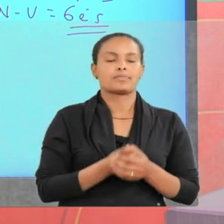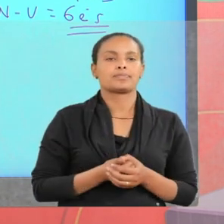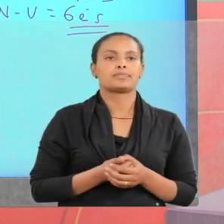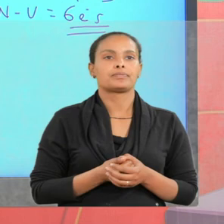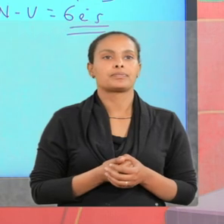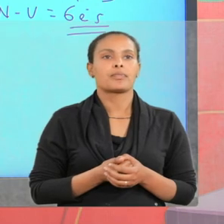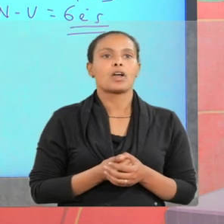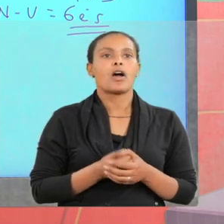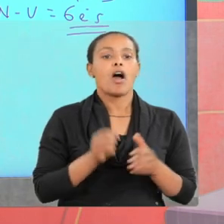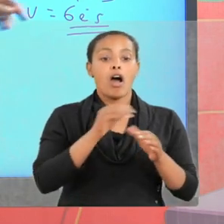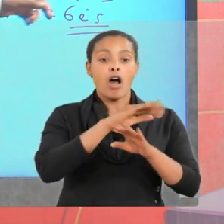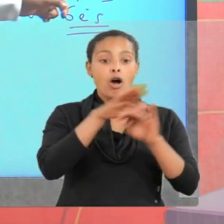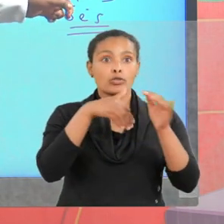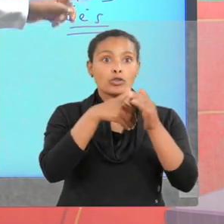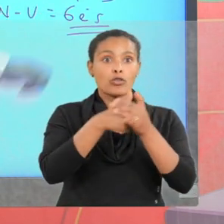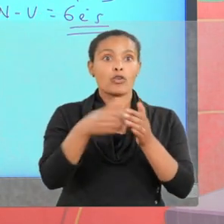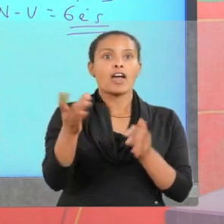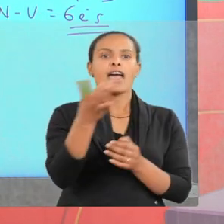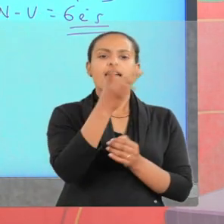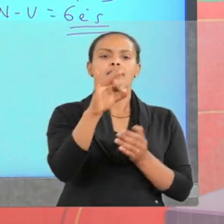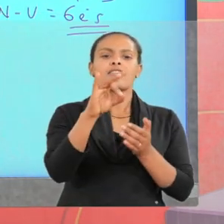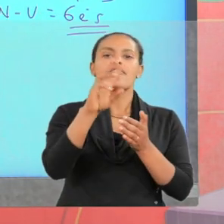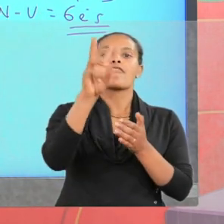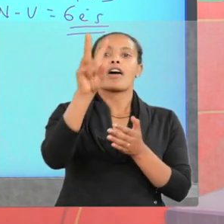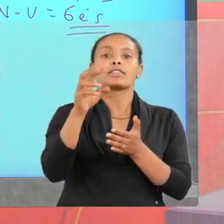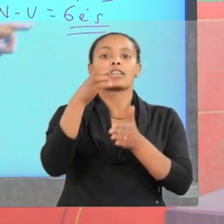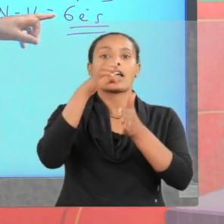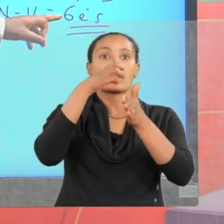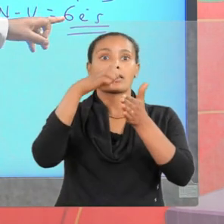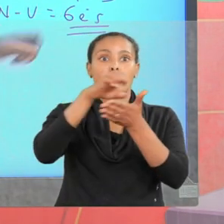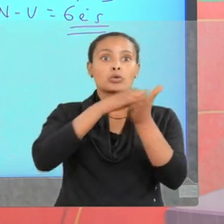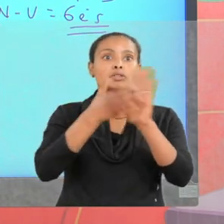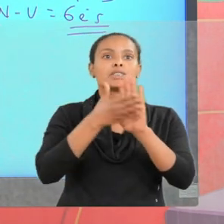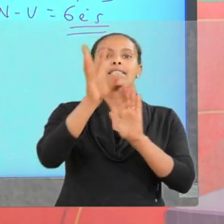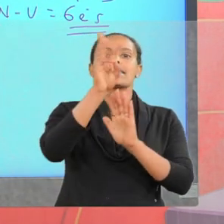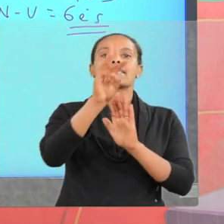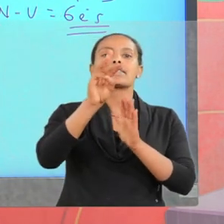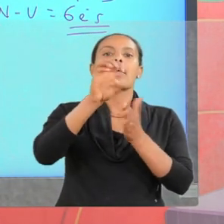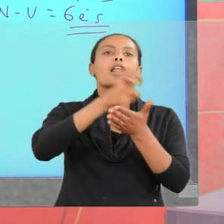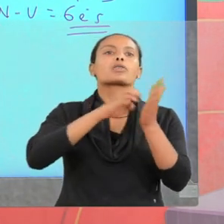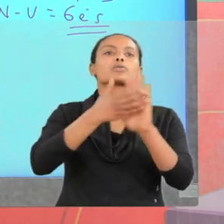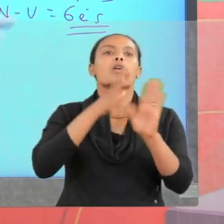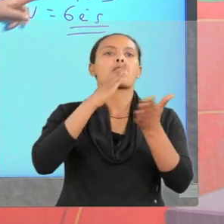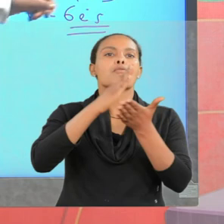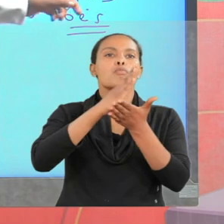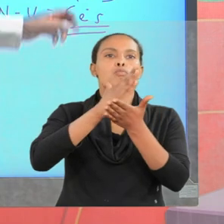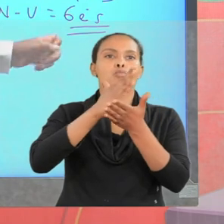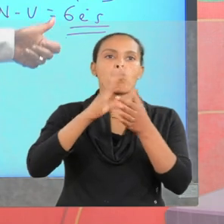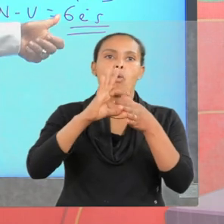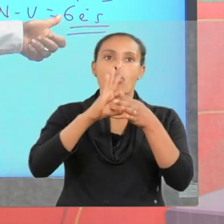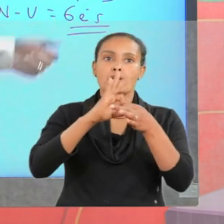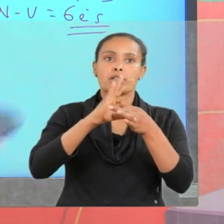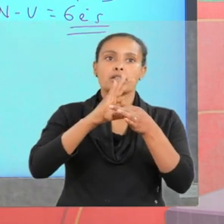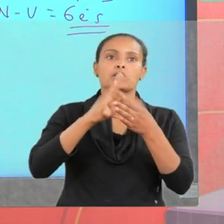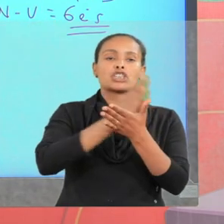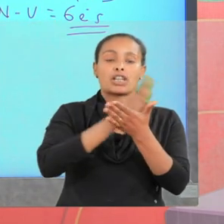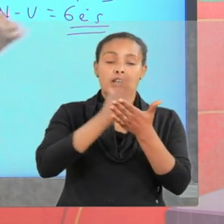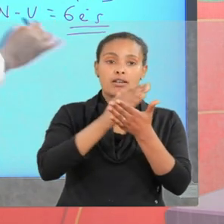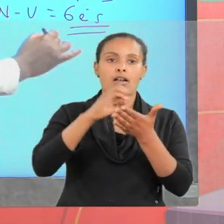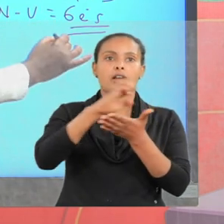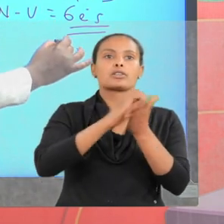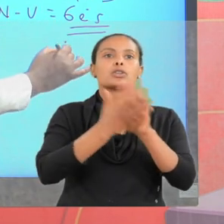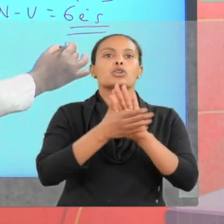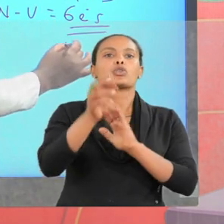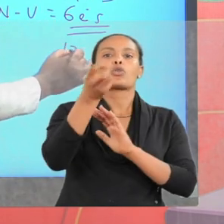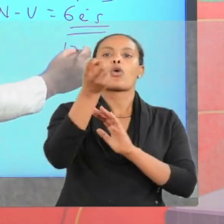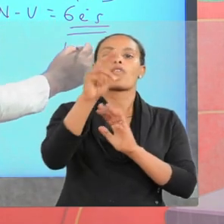6. Out of 18 valence electrons, 6 electrons are bonding electrons. The rest, 18 minus 6,